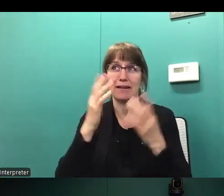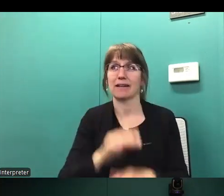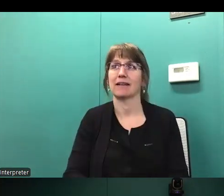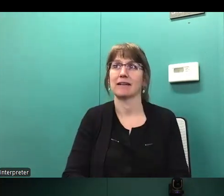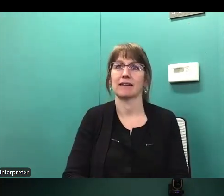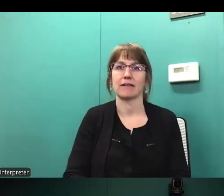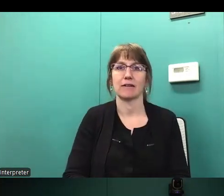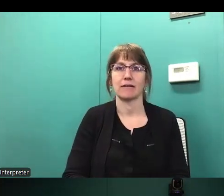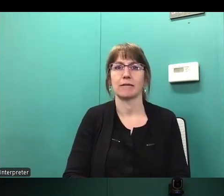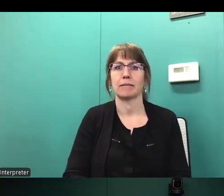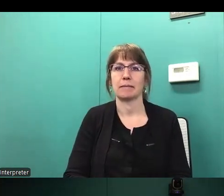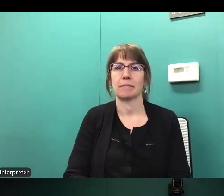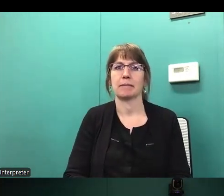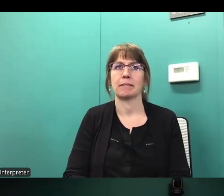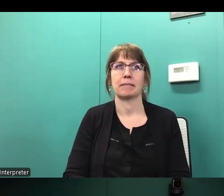14.